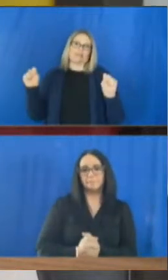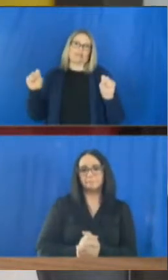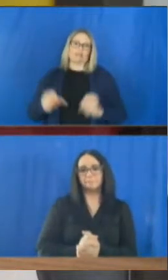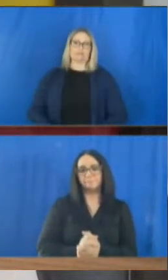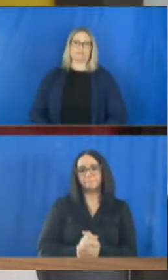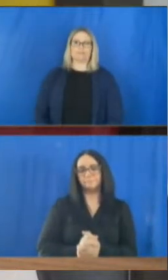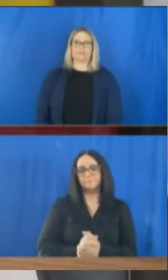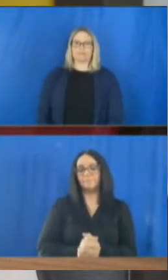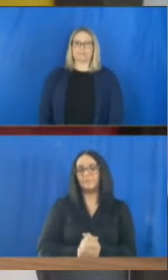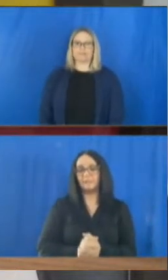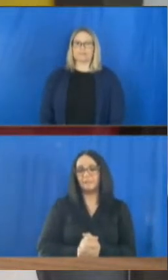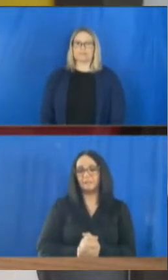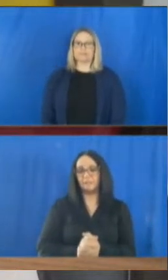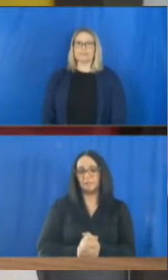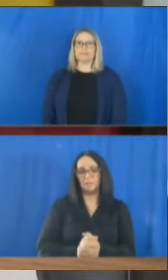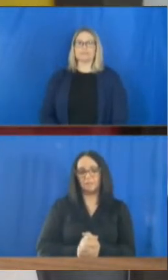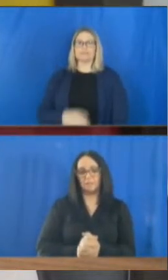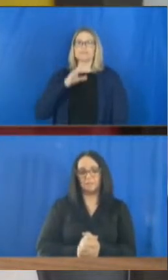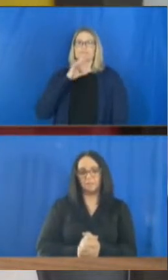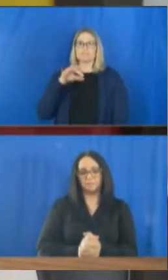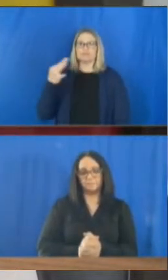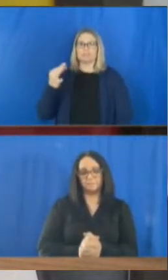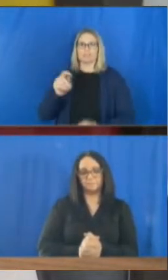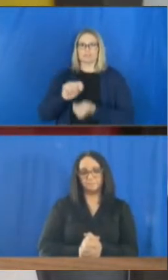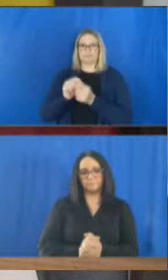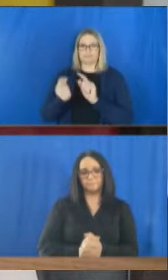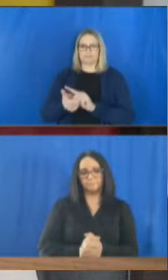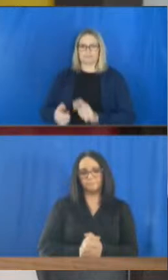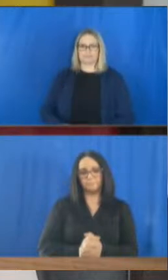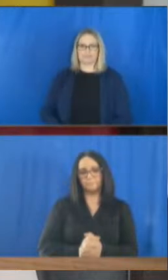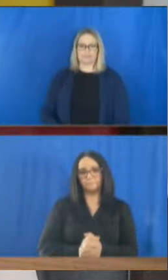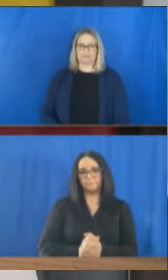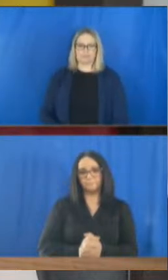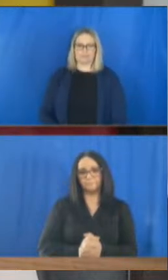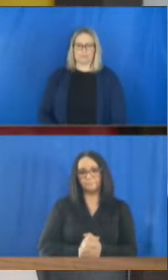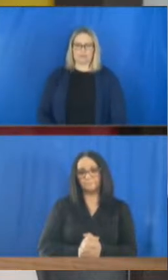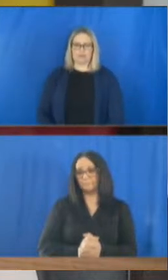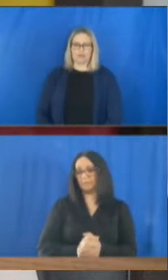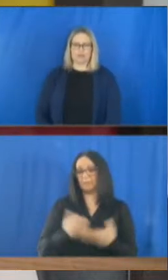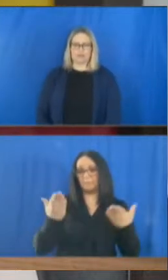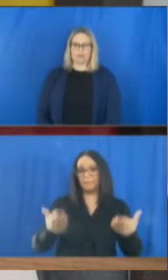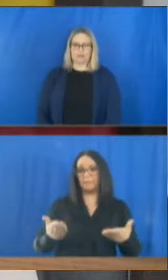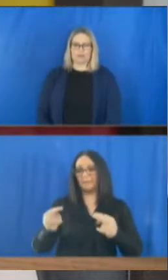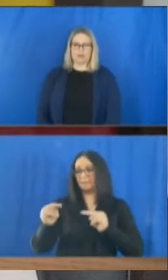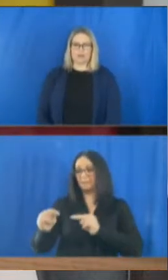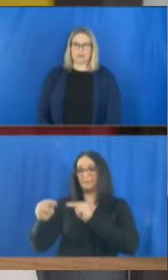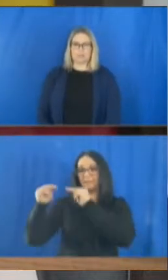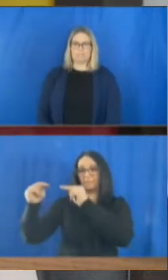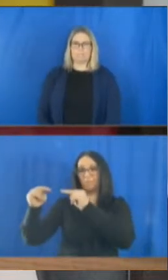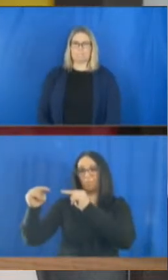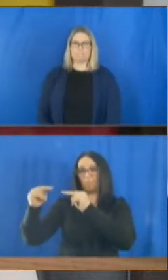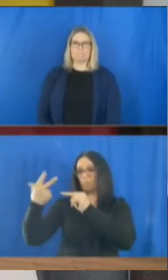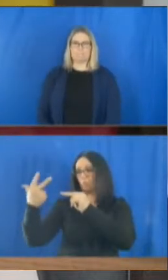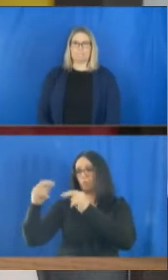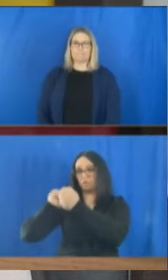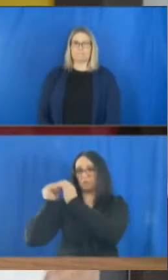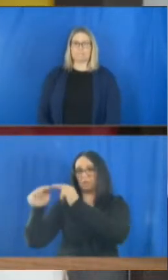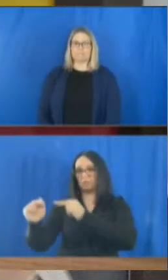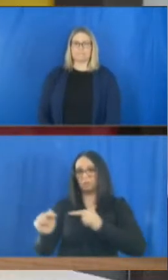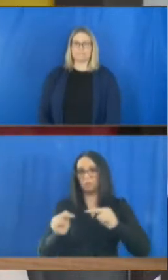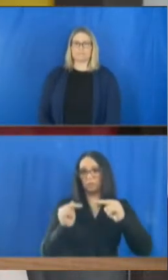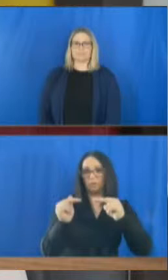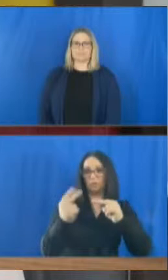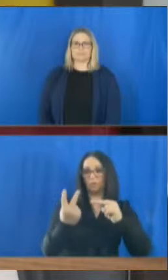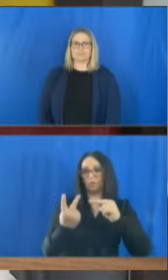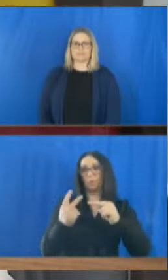nombre d'infections à la COVID-19 augmentera, entraînant davantage de maladies graves, d'hospitalisations et de décès attribuables à ce